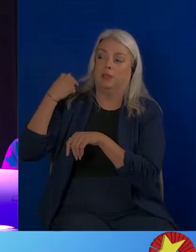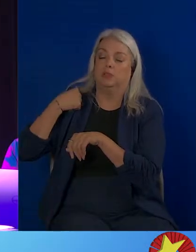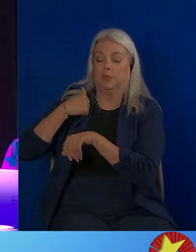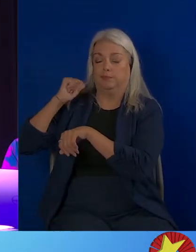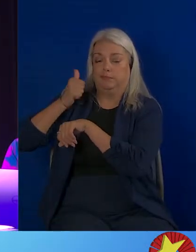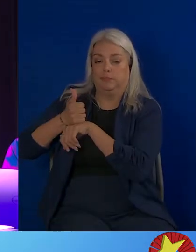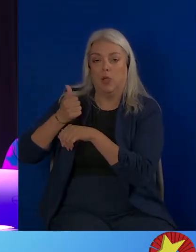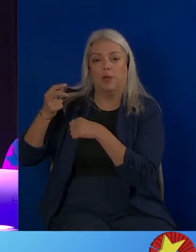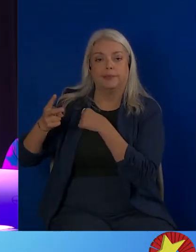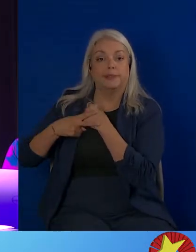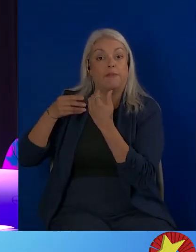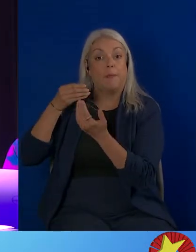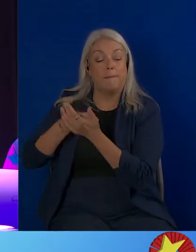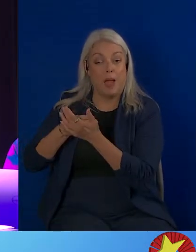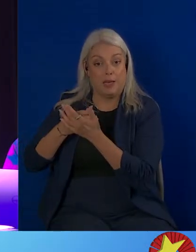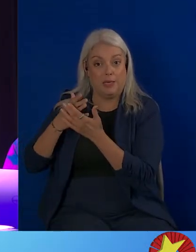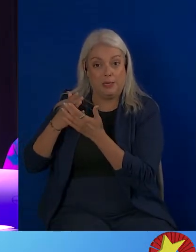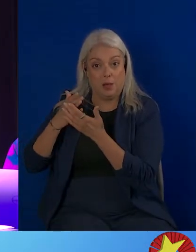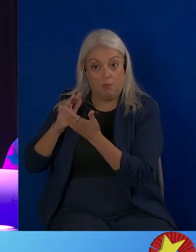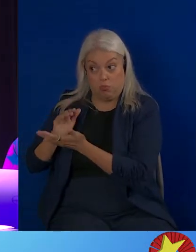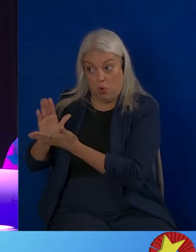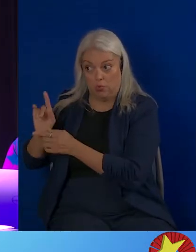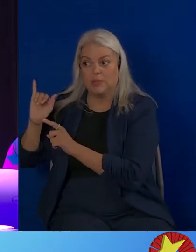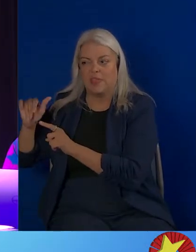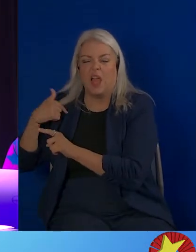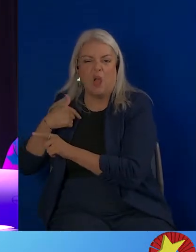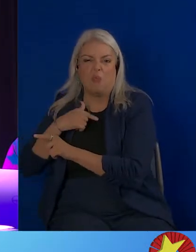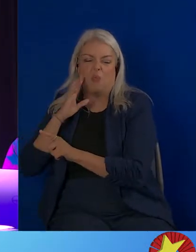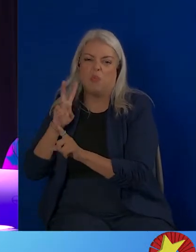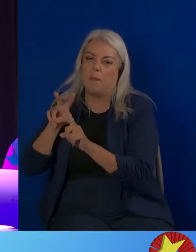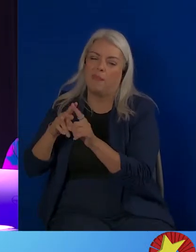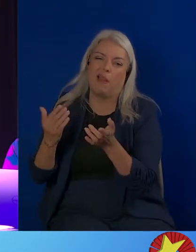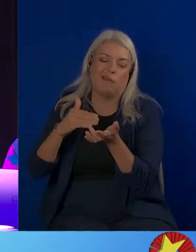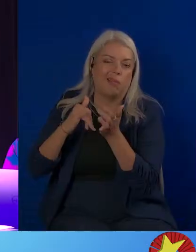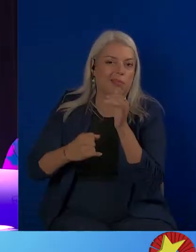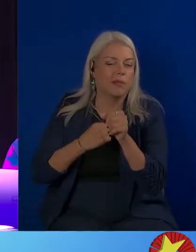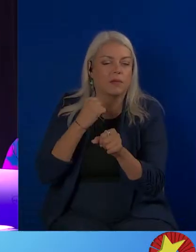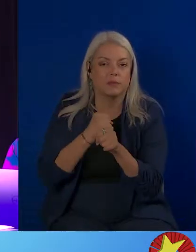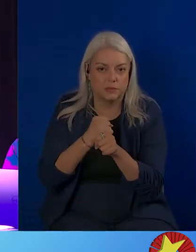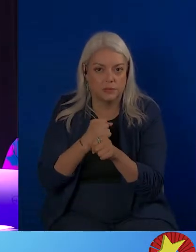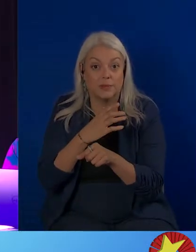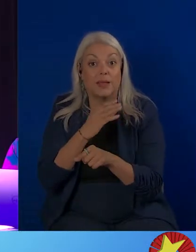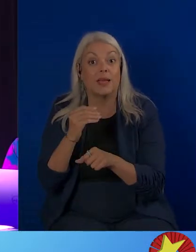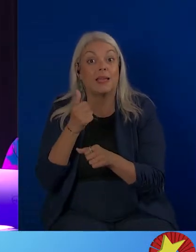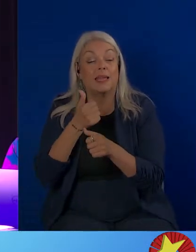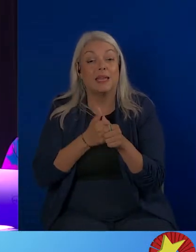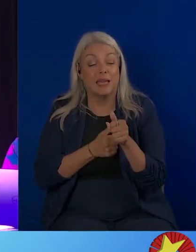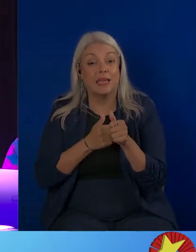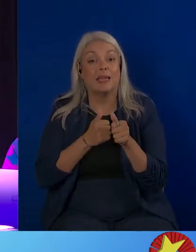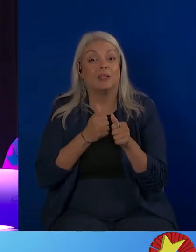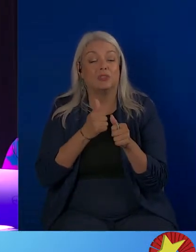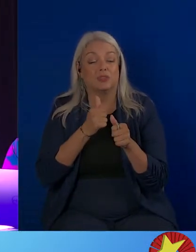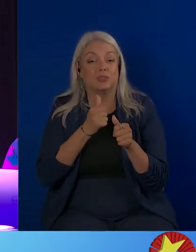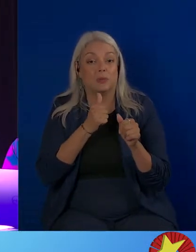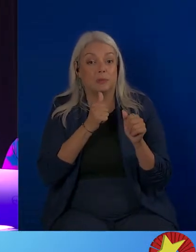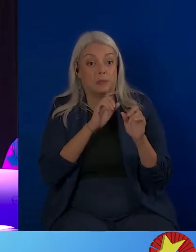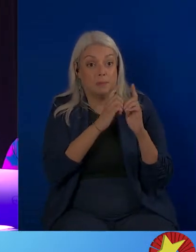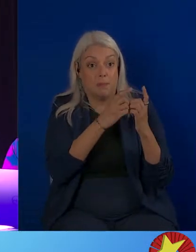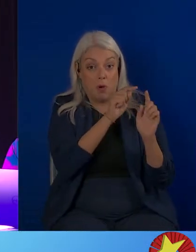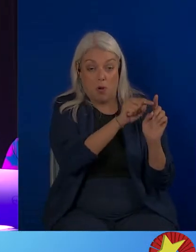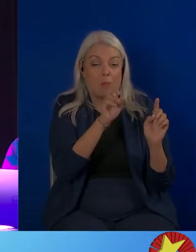in the upcoming weeks, the superintendent has set up meetings with each of the individual departments where we'll be having more